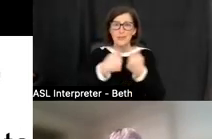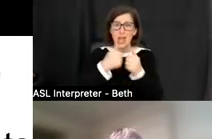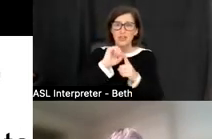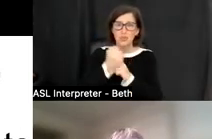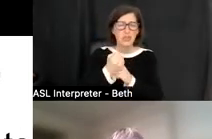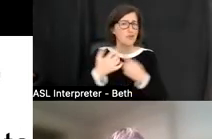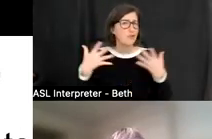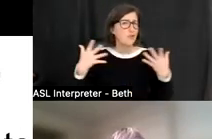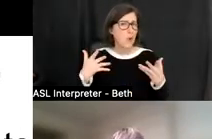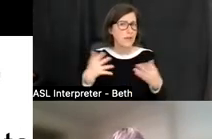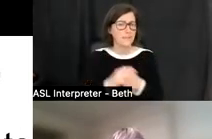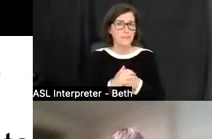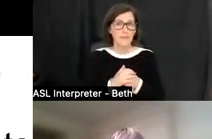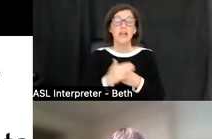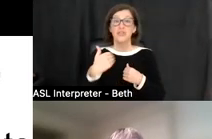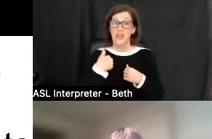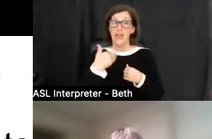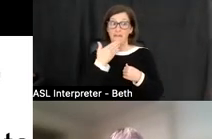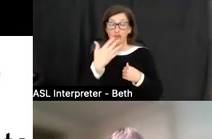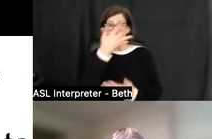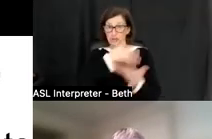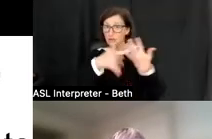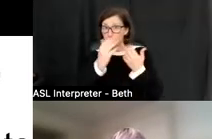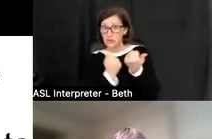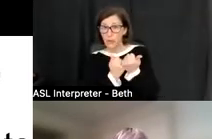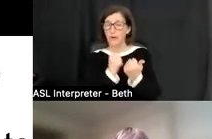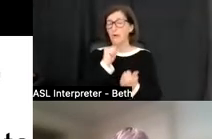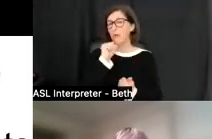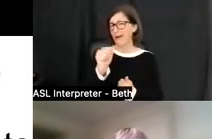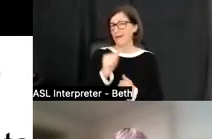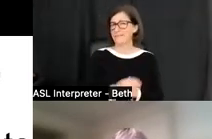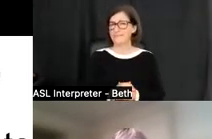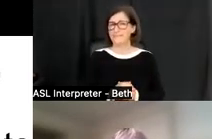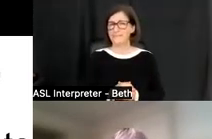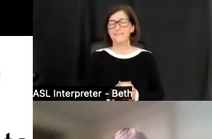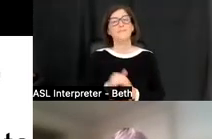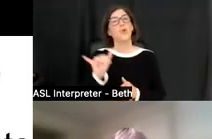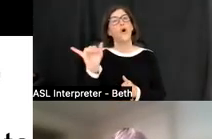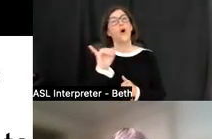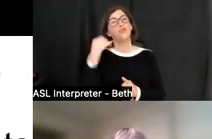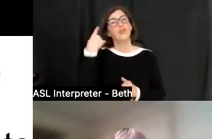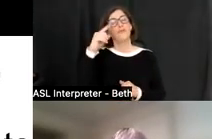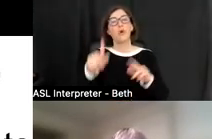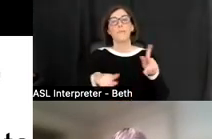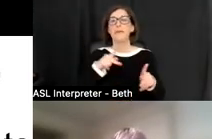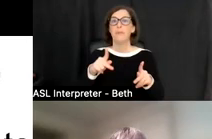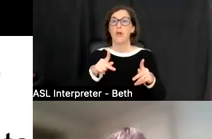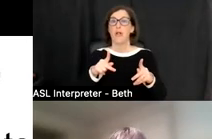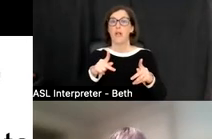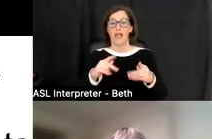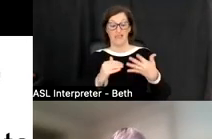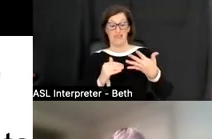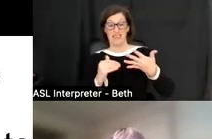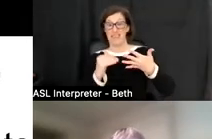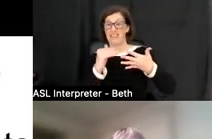situation is, do they have good social support? Also, for people at these